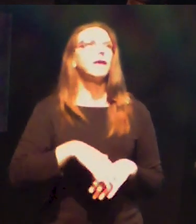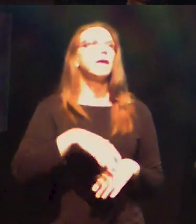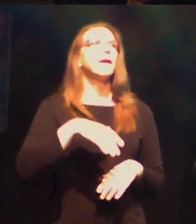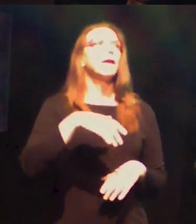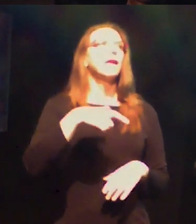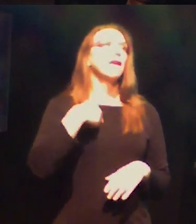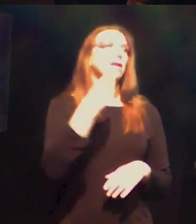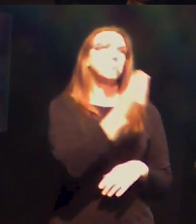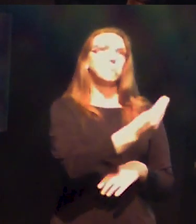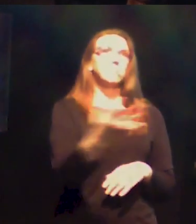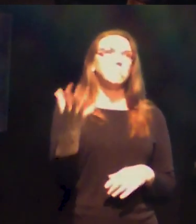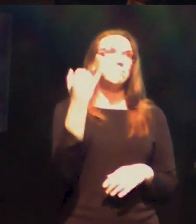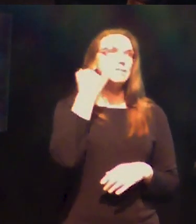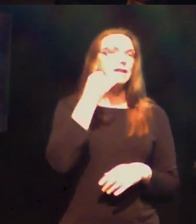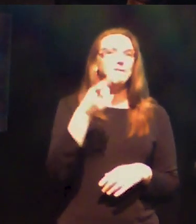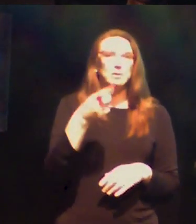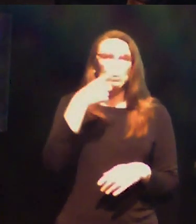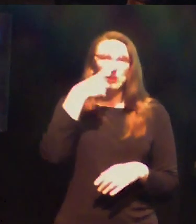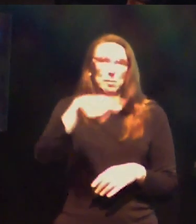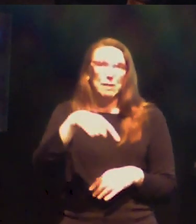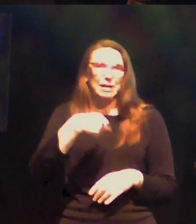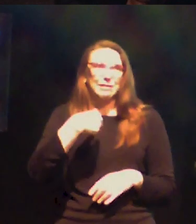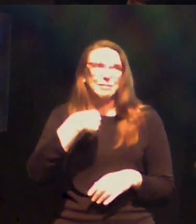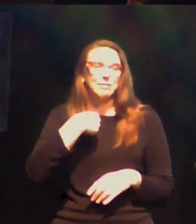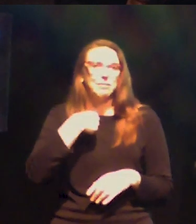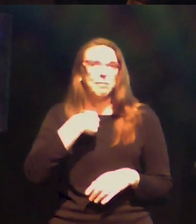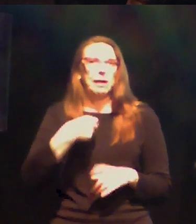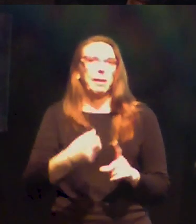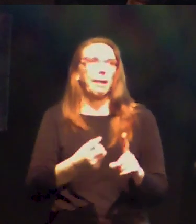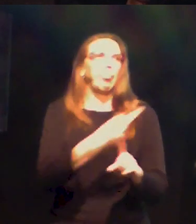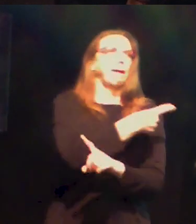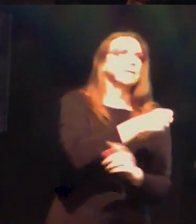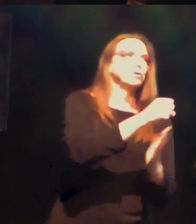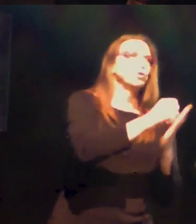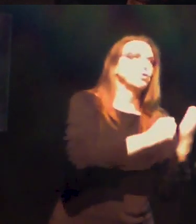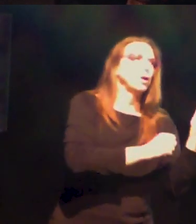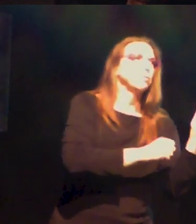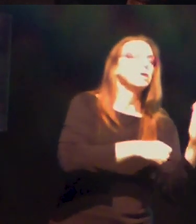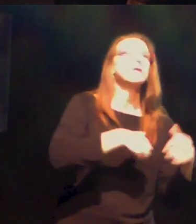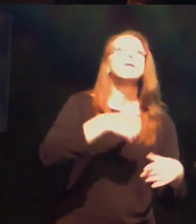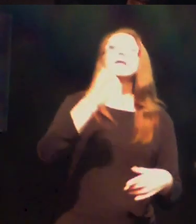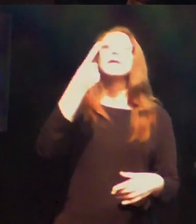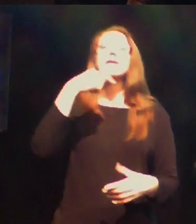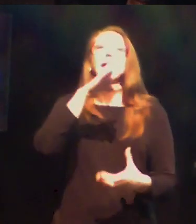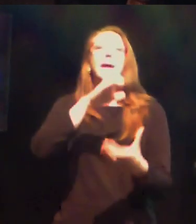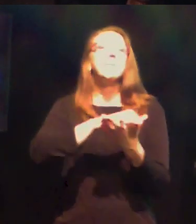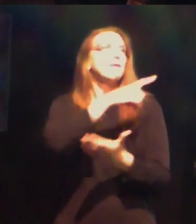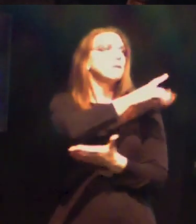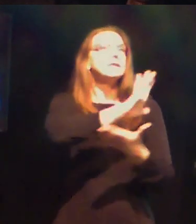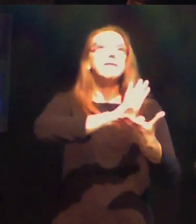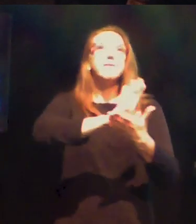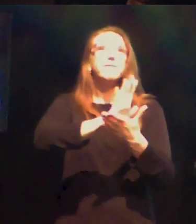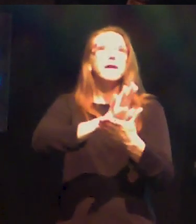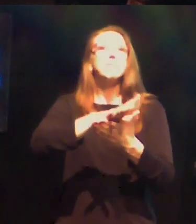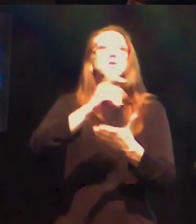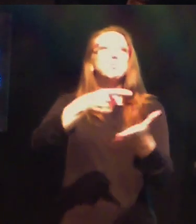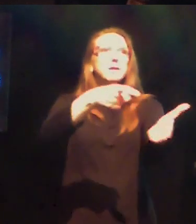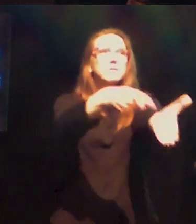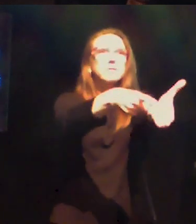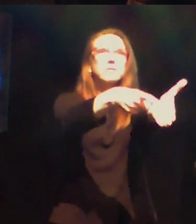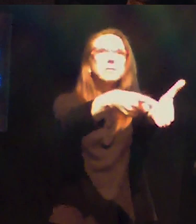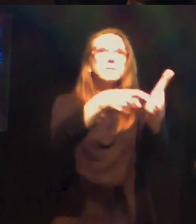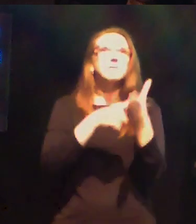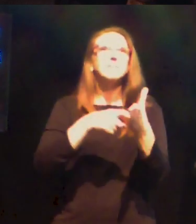I have to say, if you don't mind me going off script, that I believe that this film should be